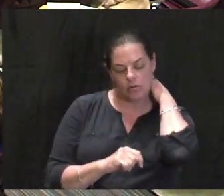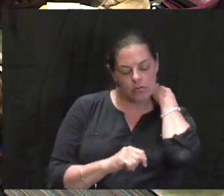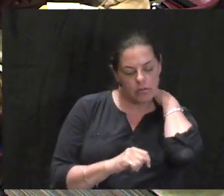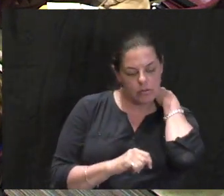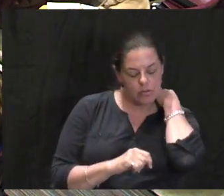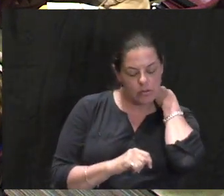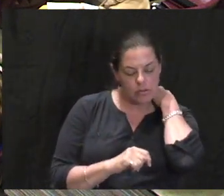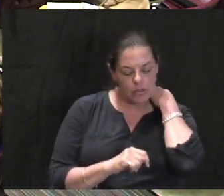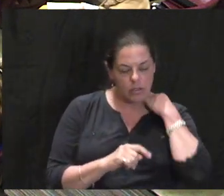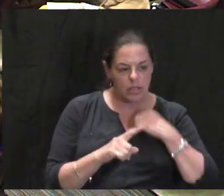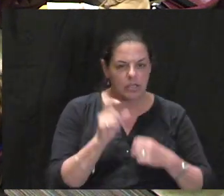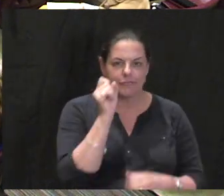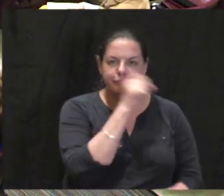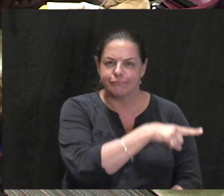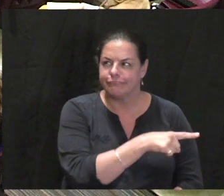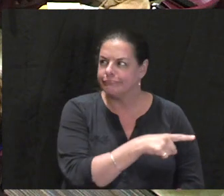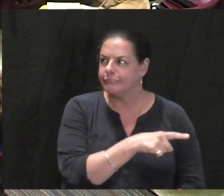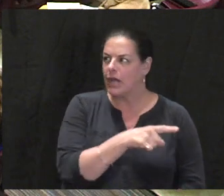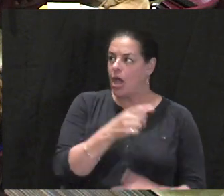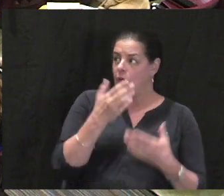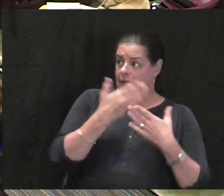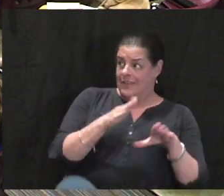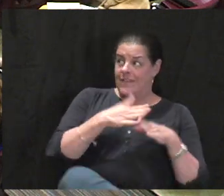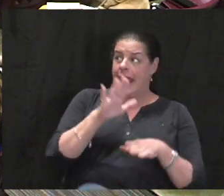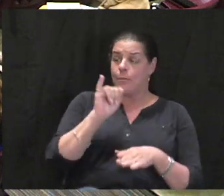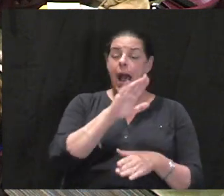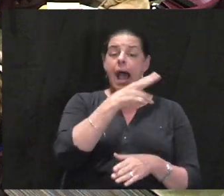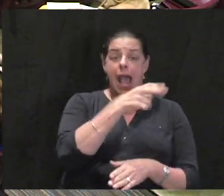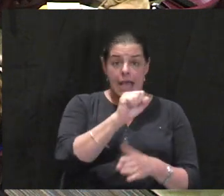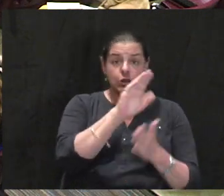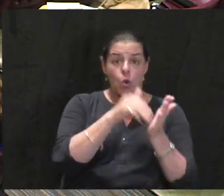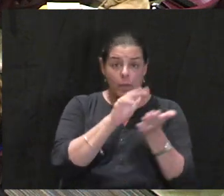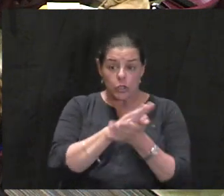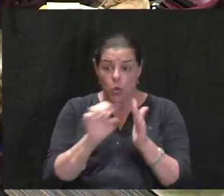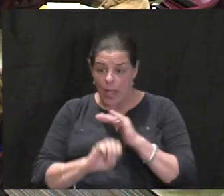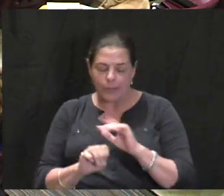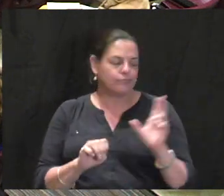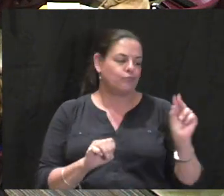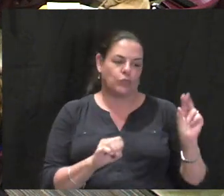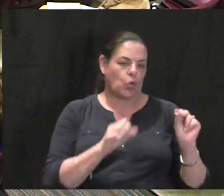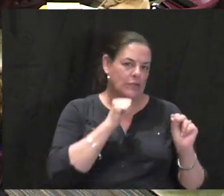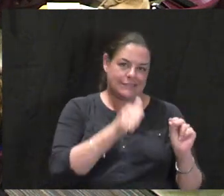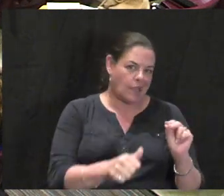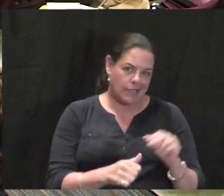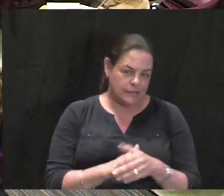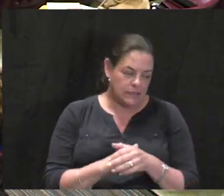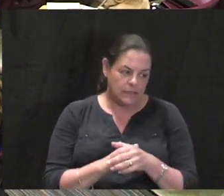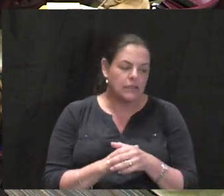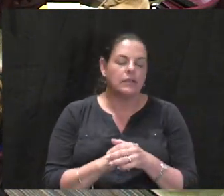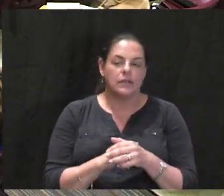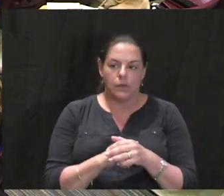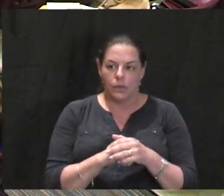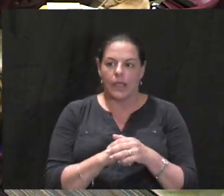It is not. We could break that data down. We have that. I mean, we just didn't do it in this chart. But,